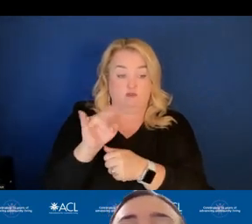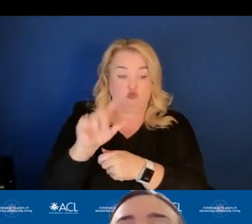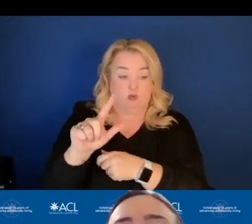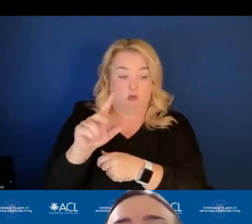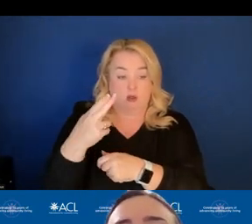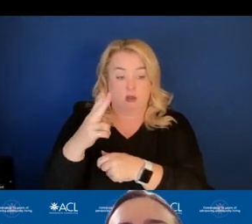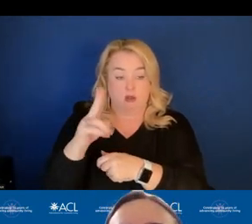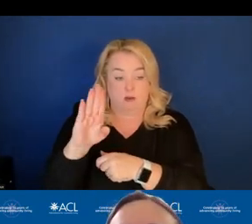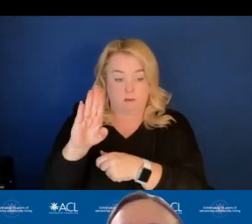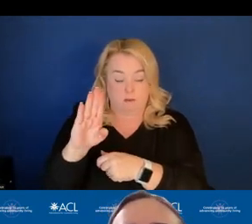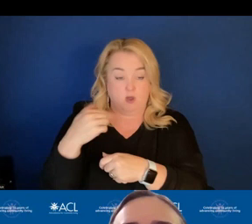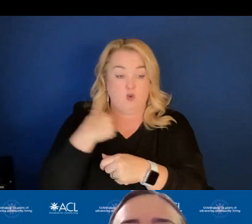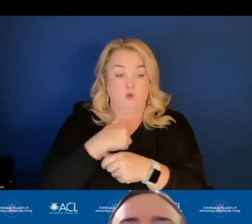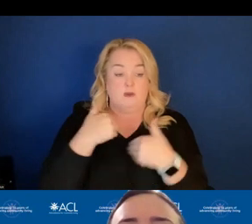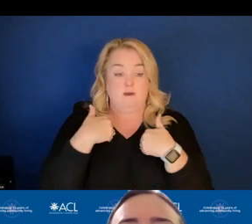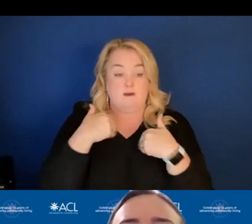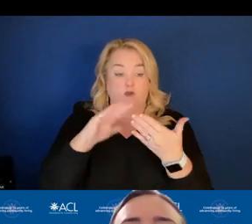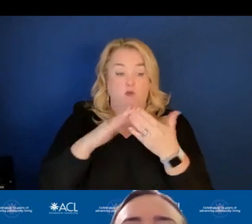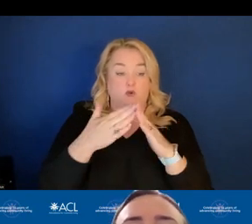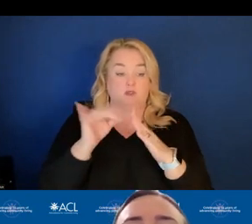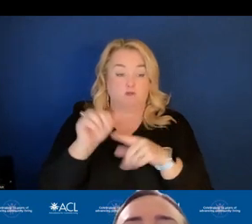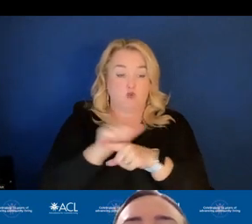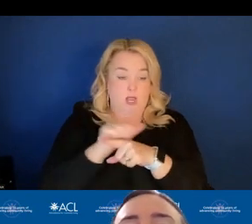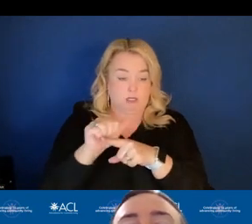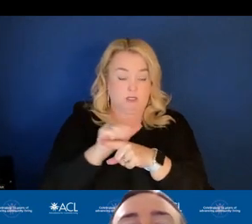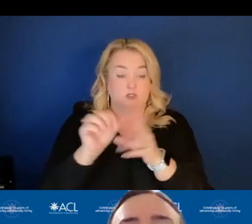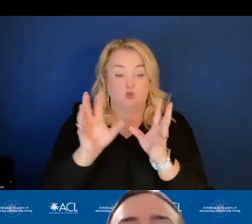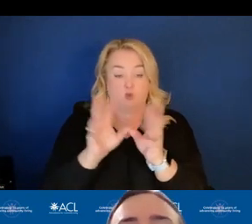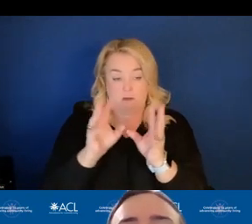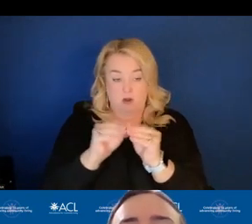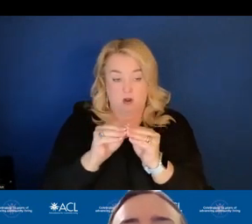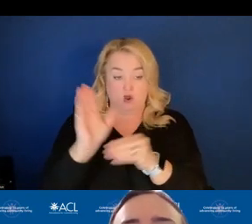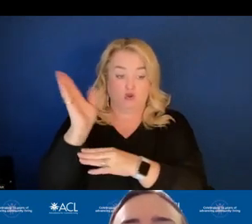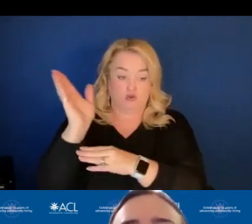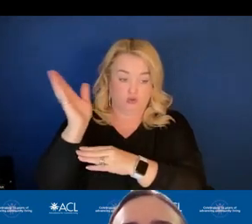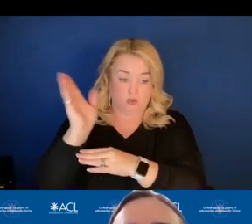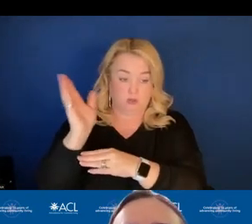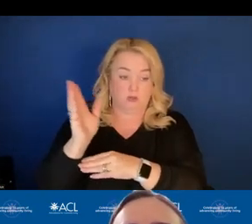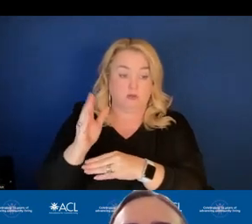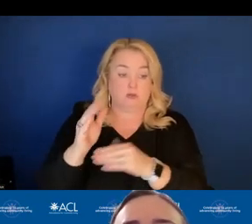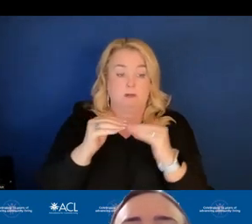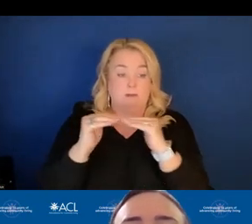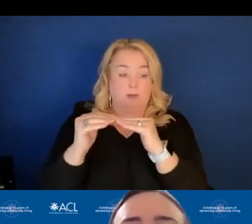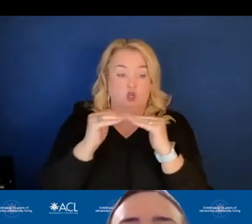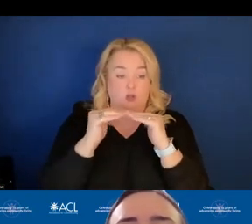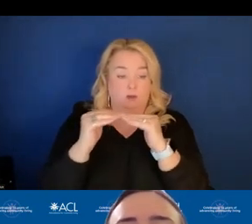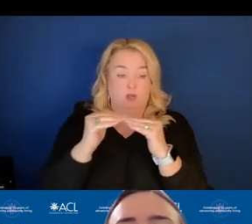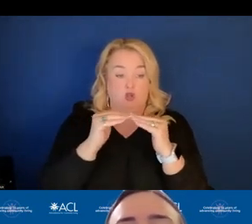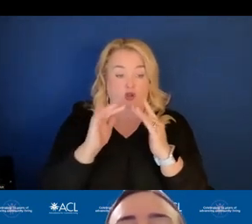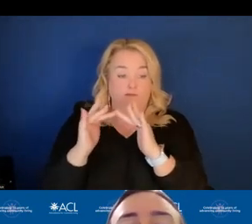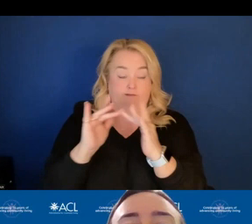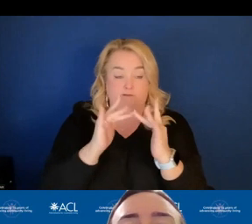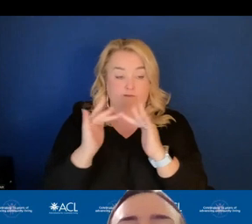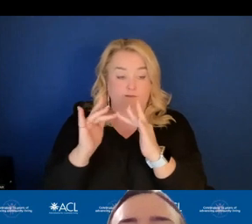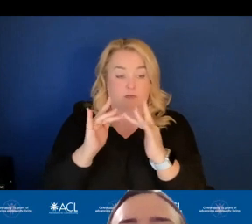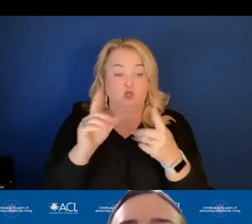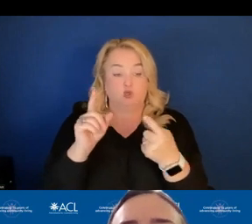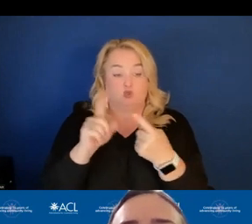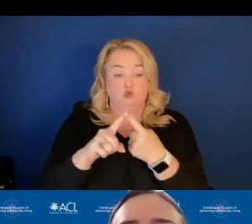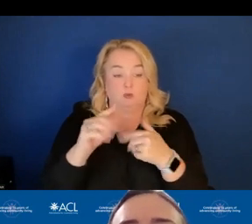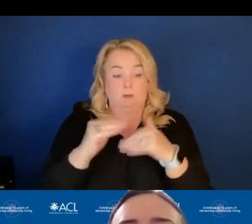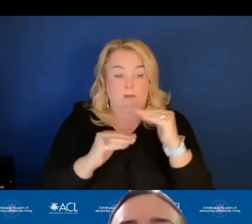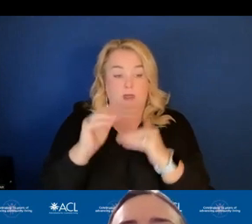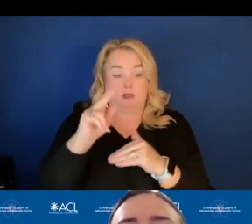We hold communities of practice and webinars and peer-to-peer exchanges to build capacity,